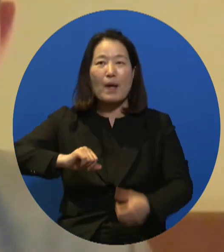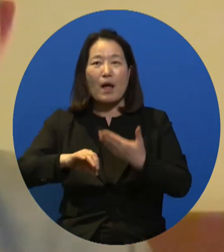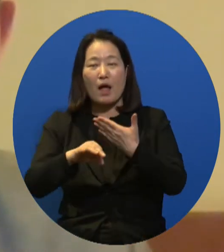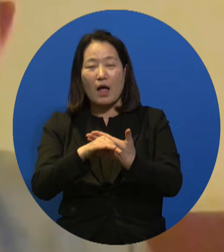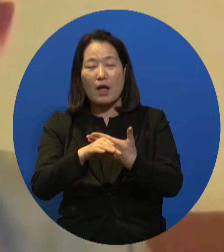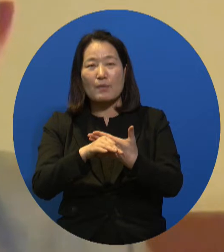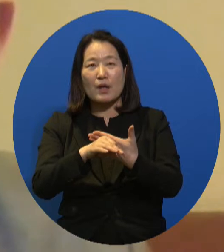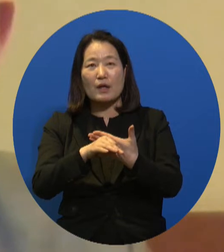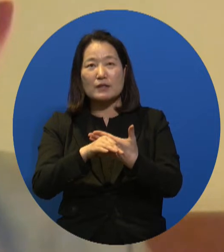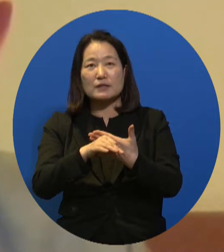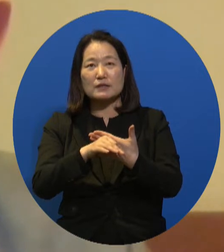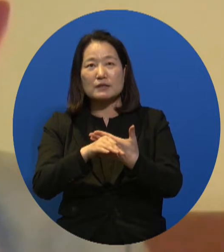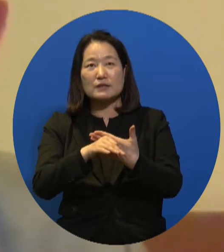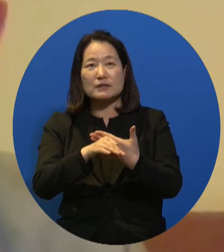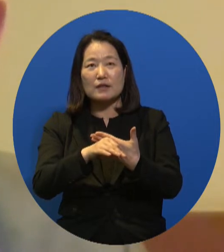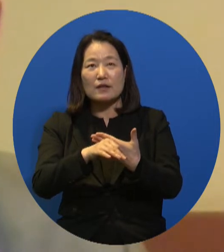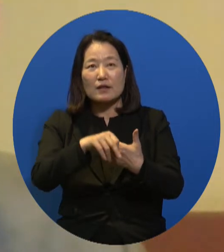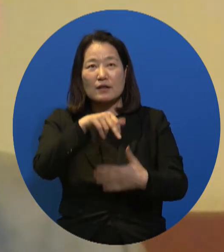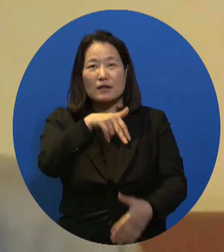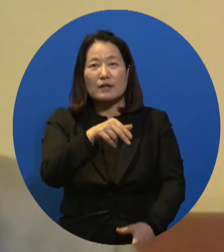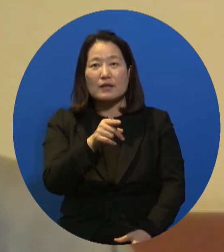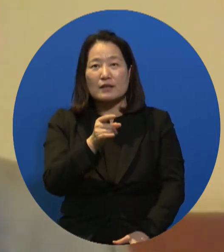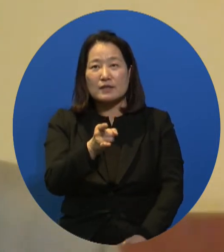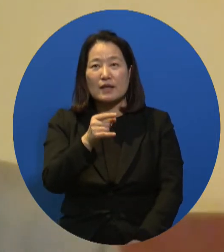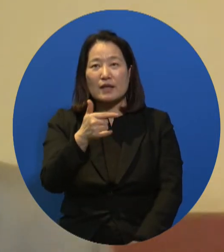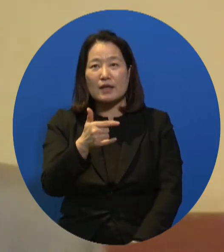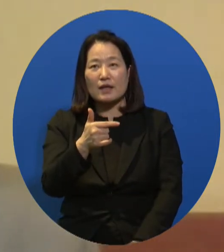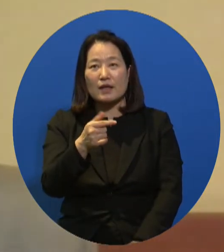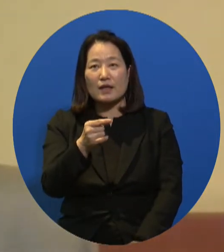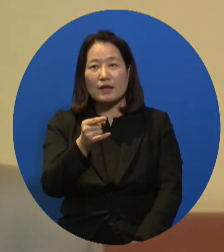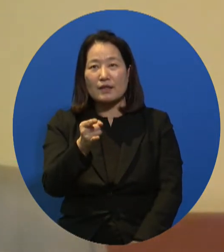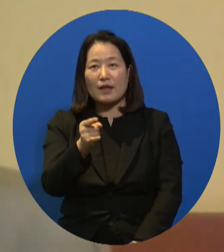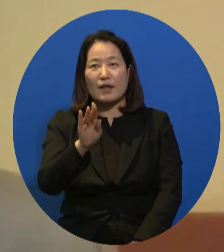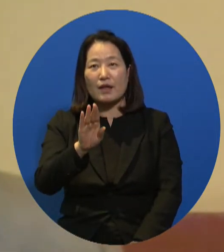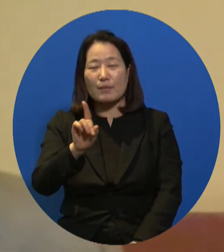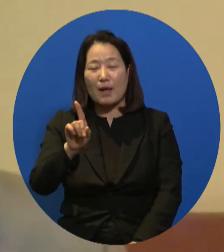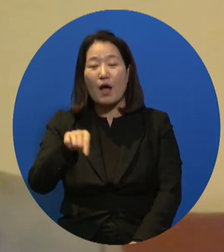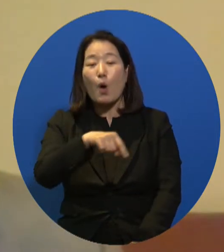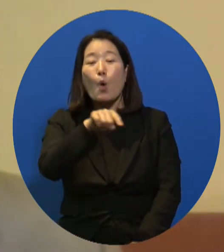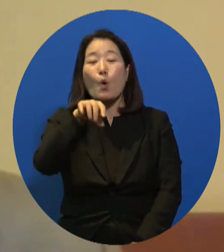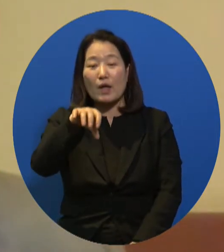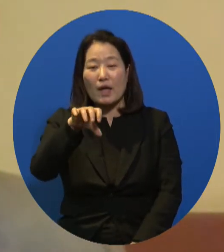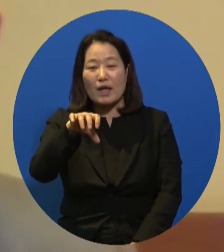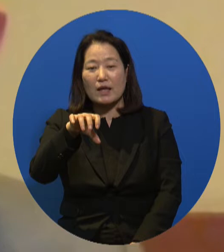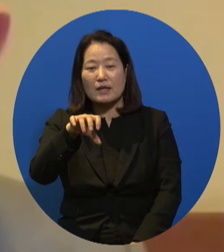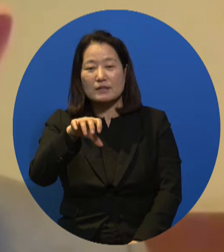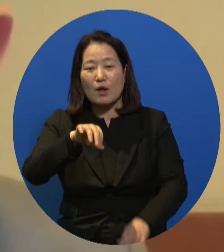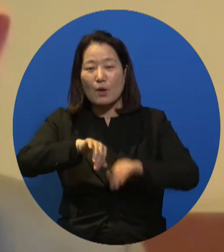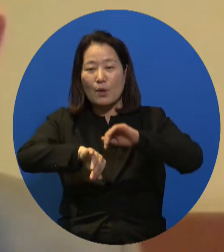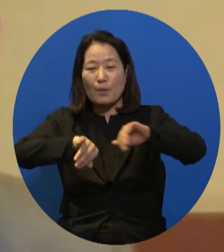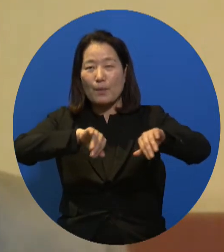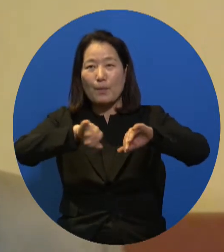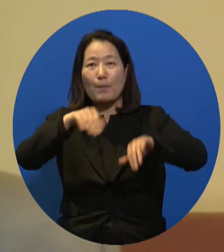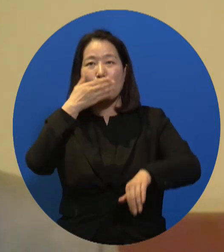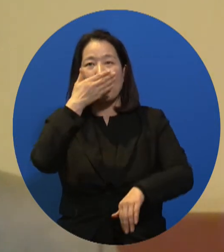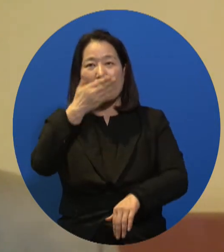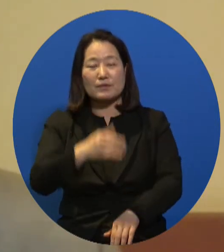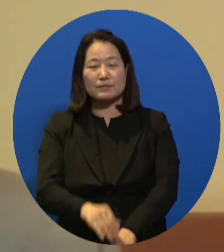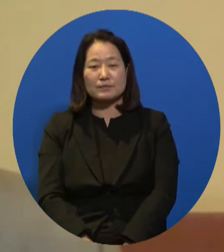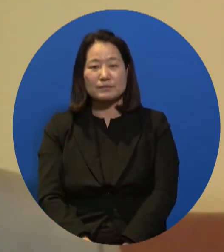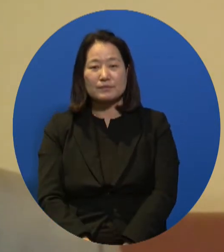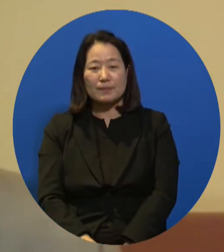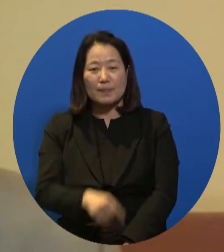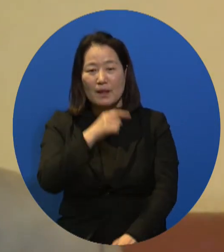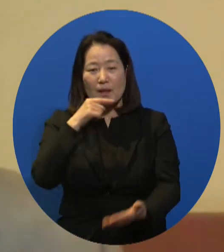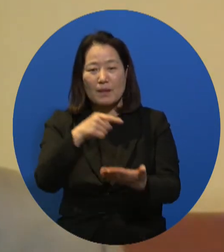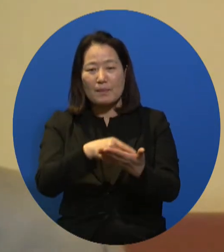Individual communications enable individual citizens to bring their own complaints about violations of